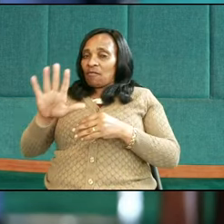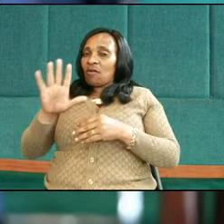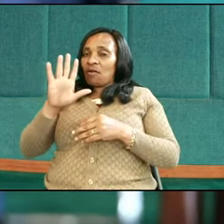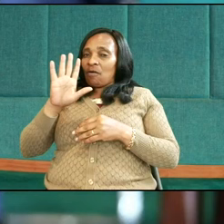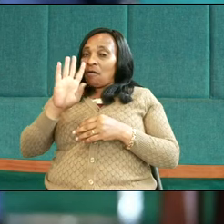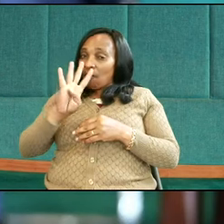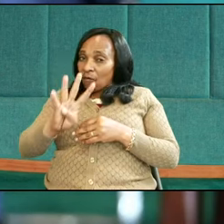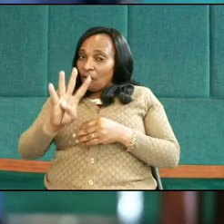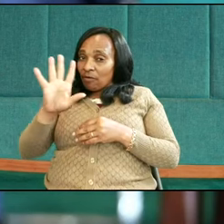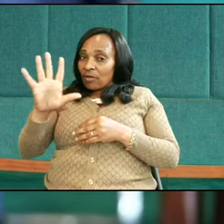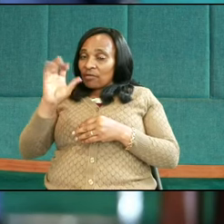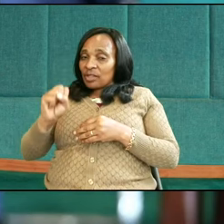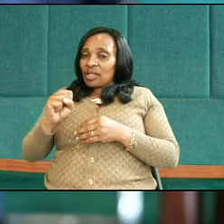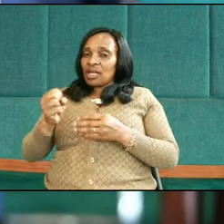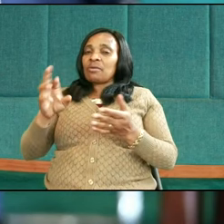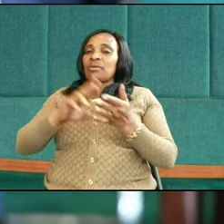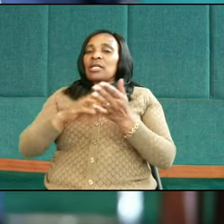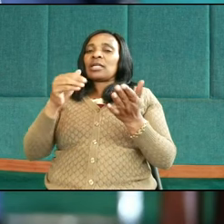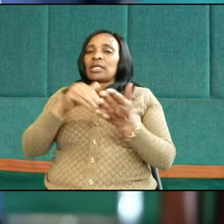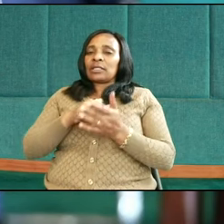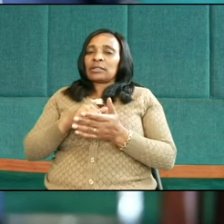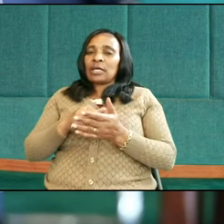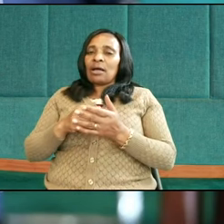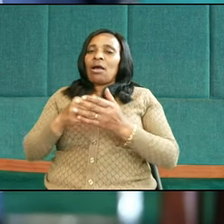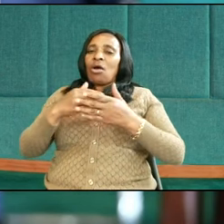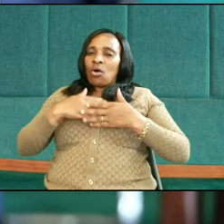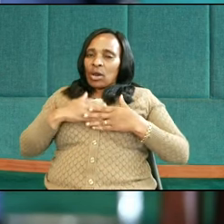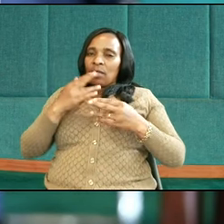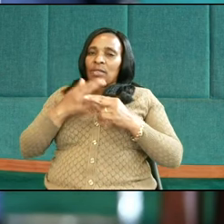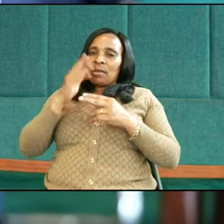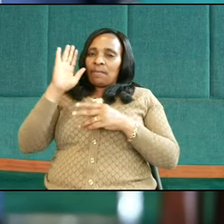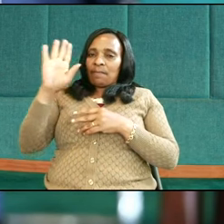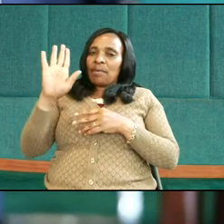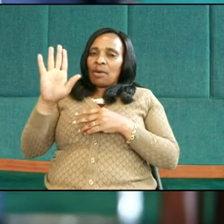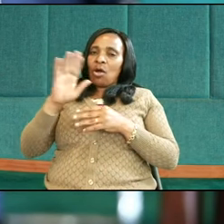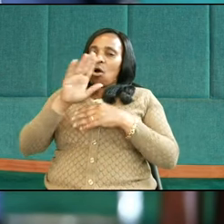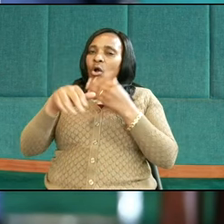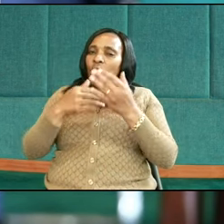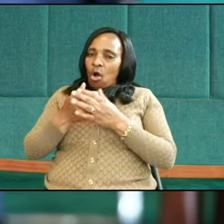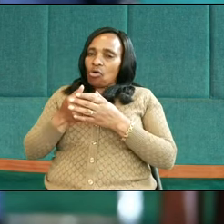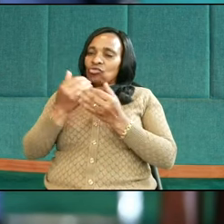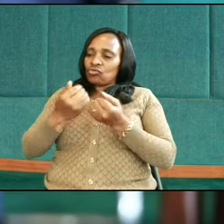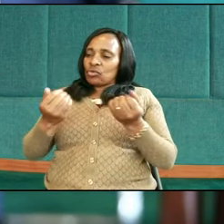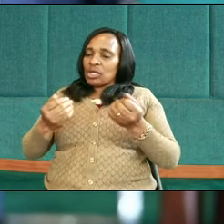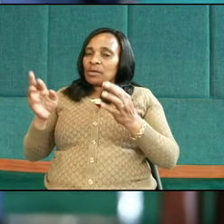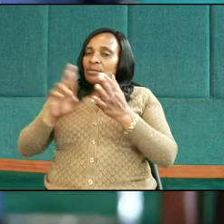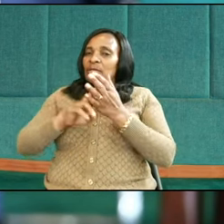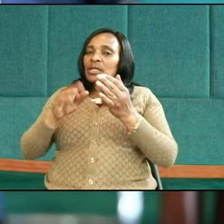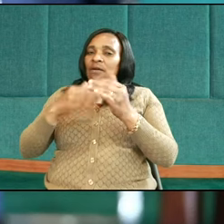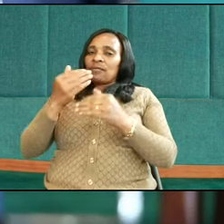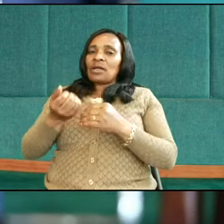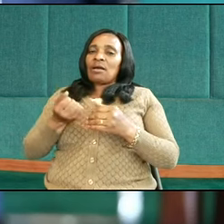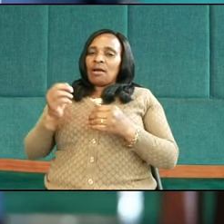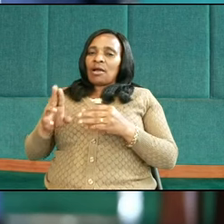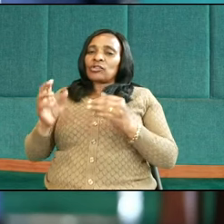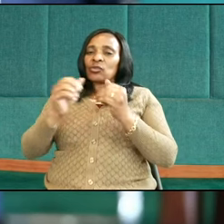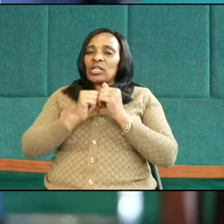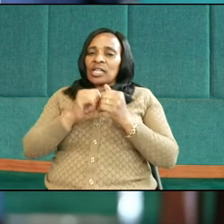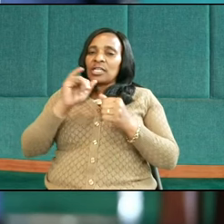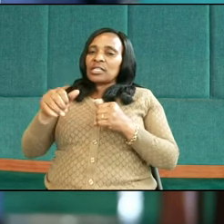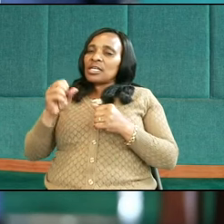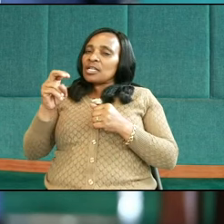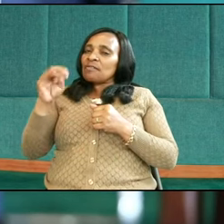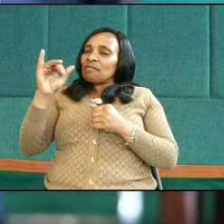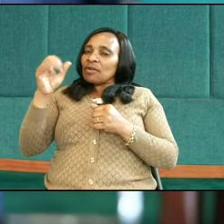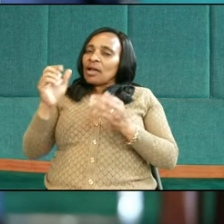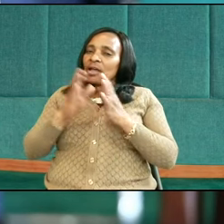children repeated in chorus. Hallowed be thy name, Jennifer said, and all the children repeated after her. Together, Jennifer and the